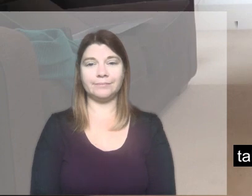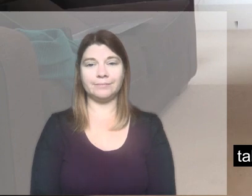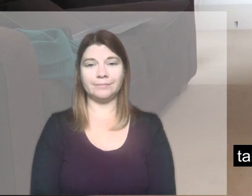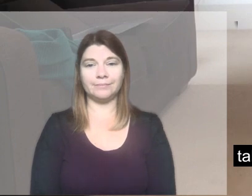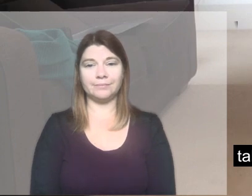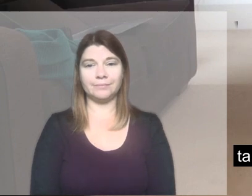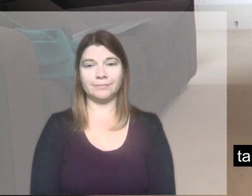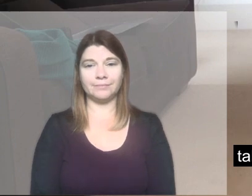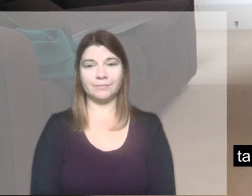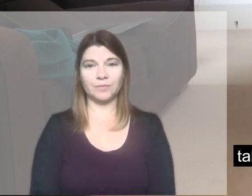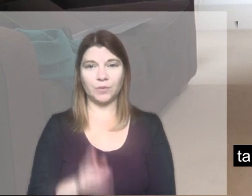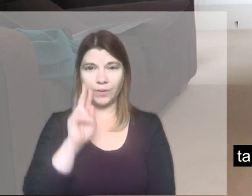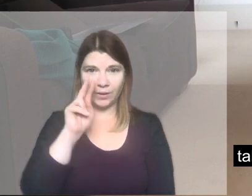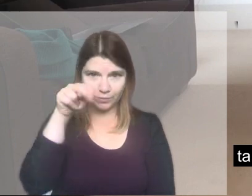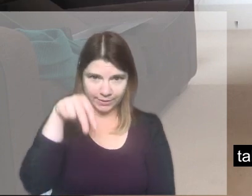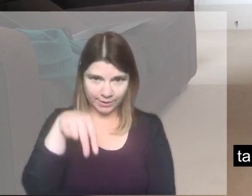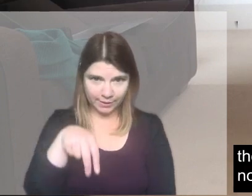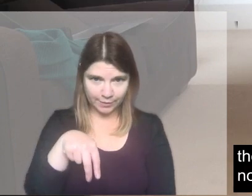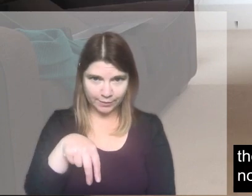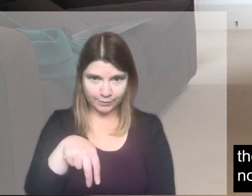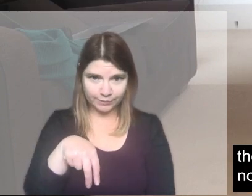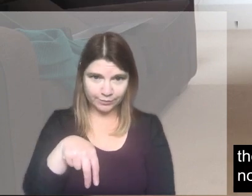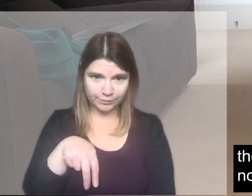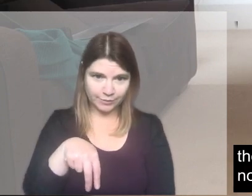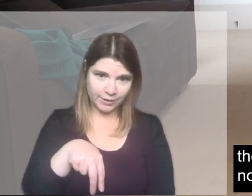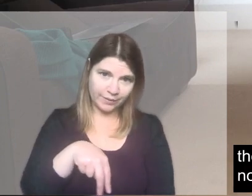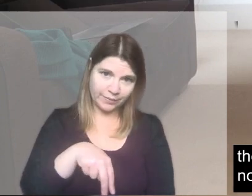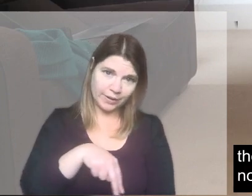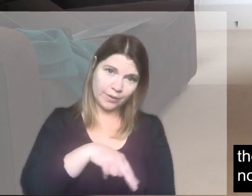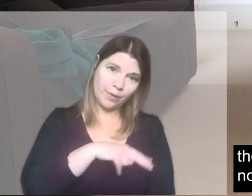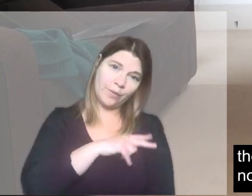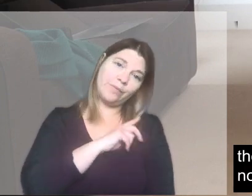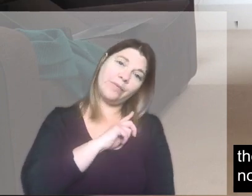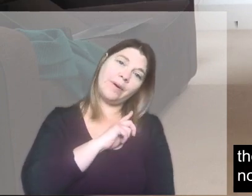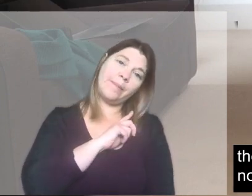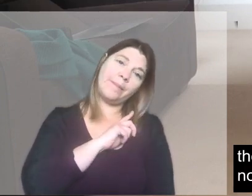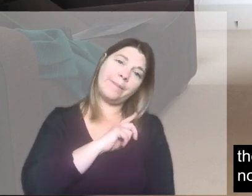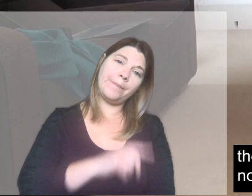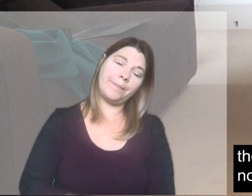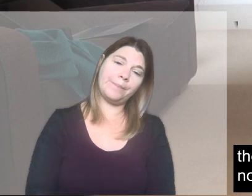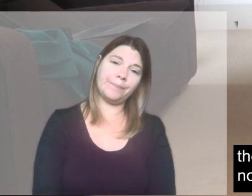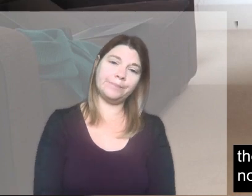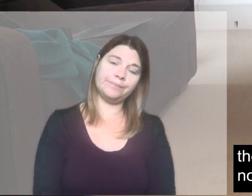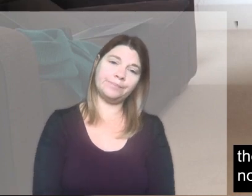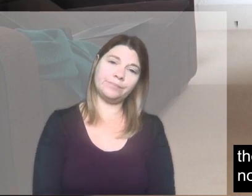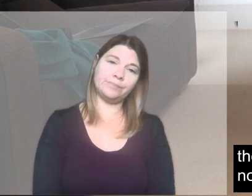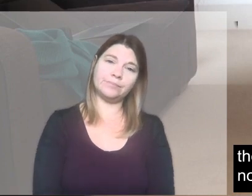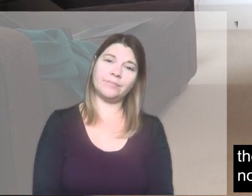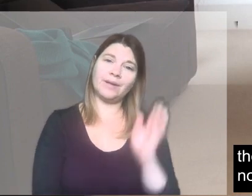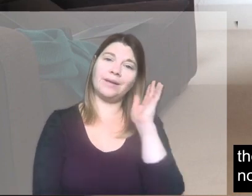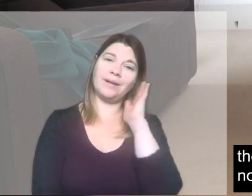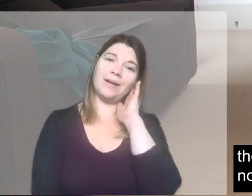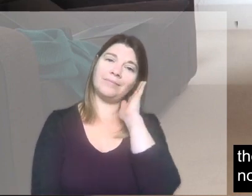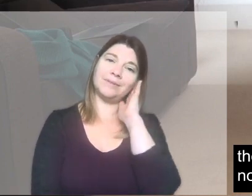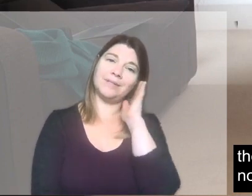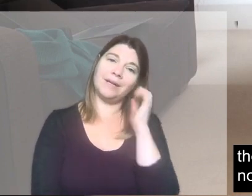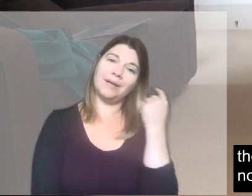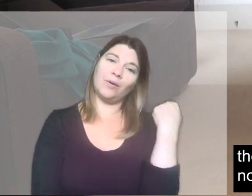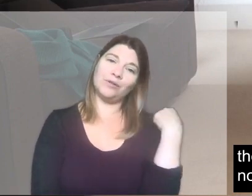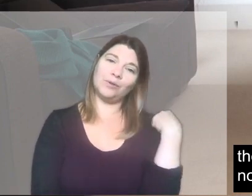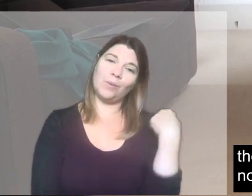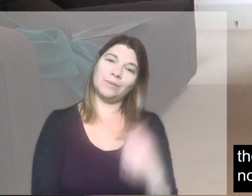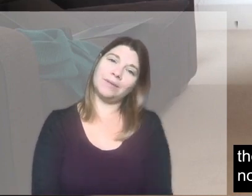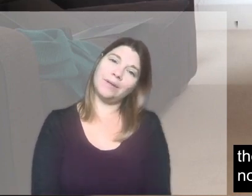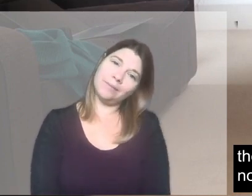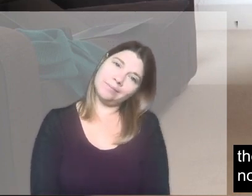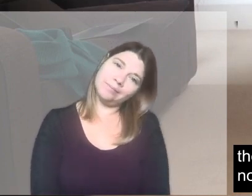we're our face is going in the direction of the floor. And then switching sides, so now our left